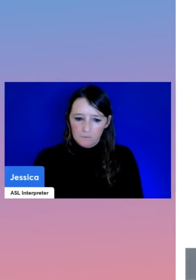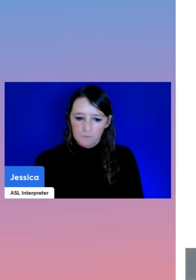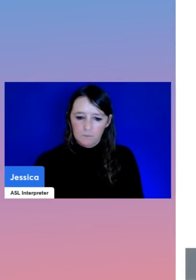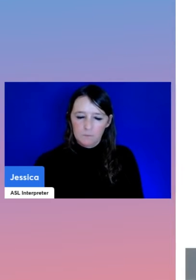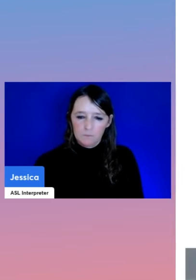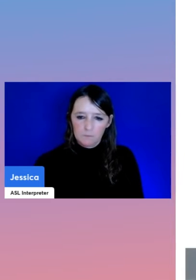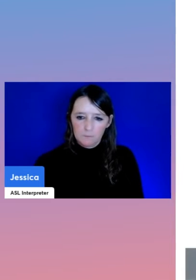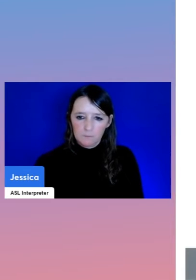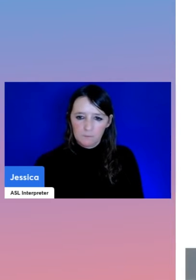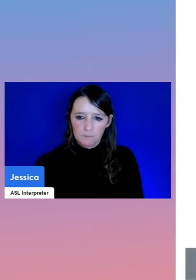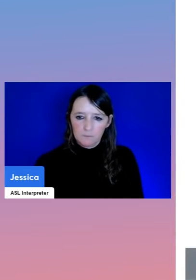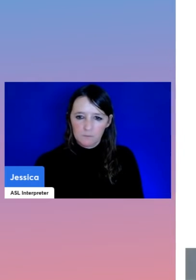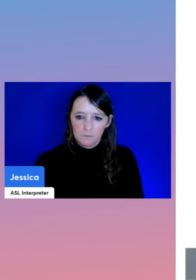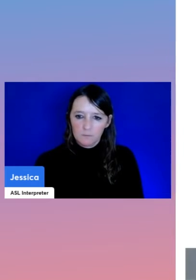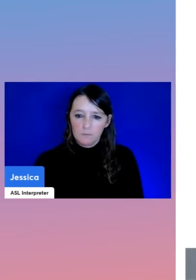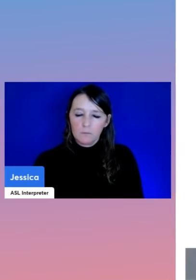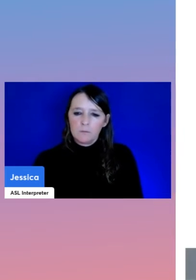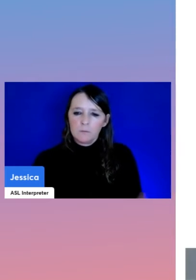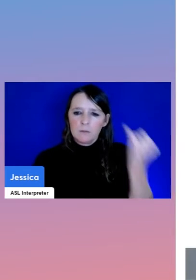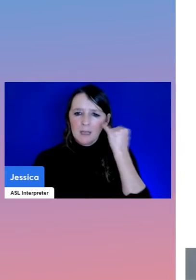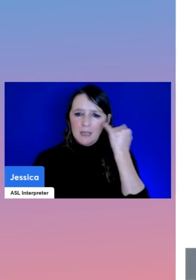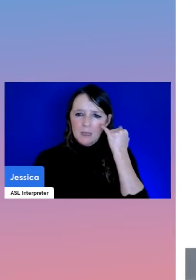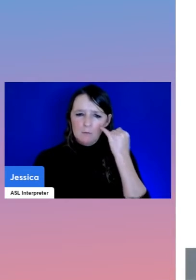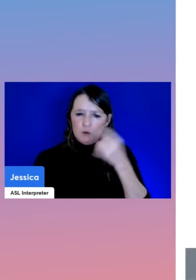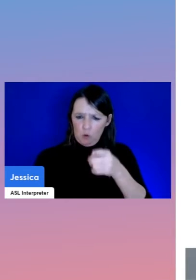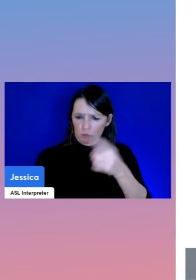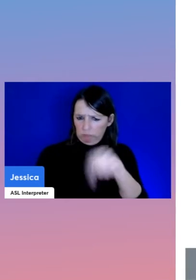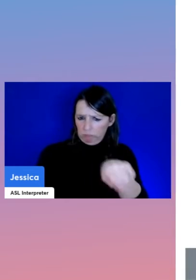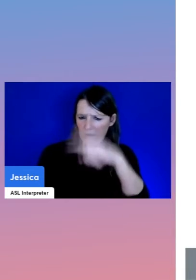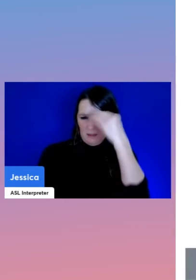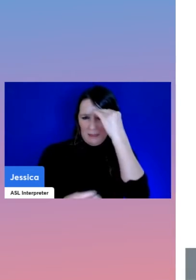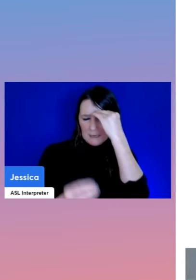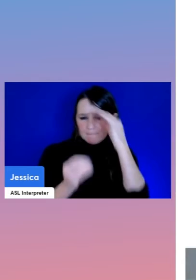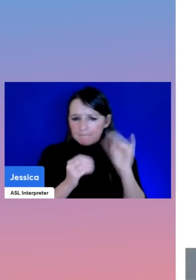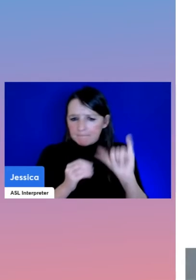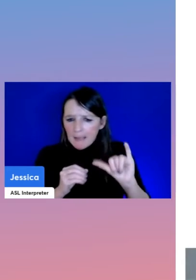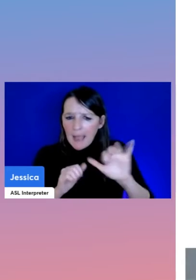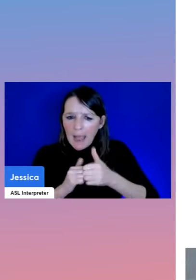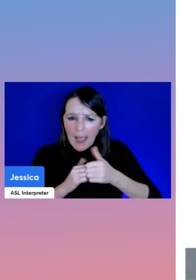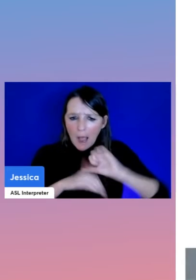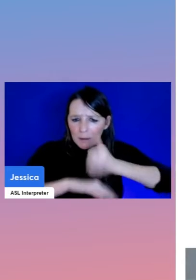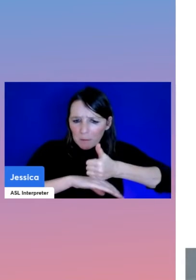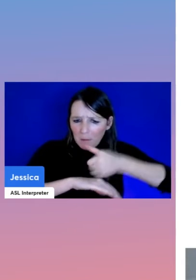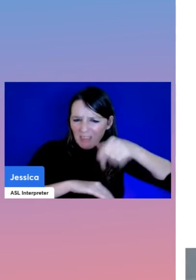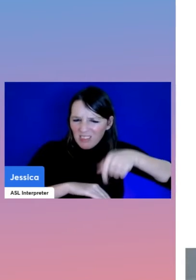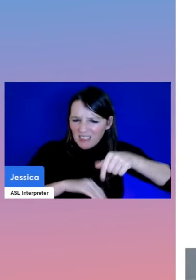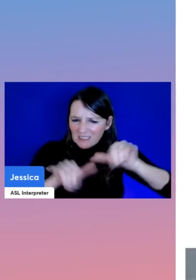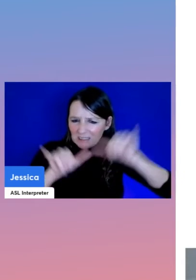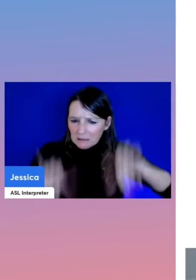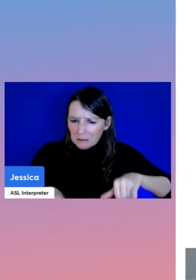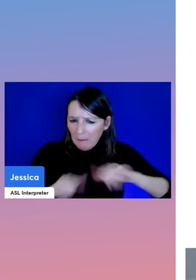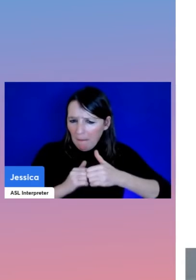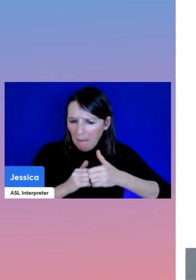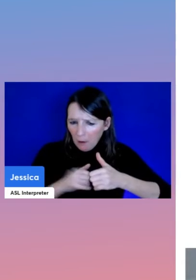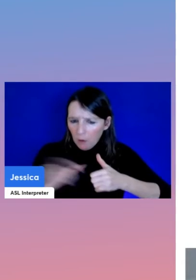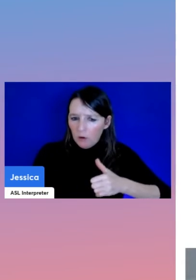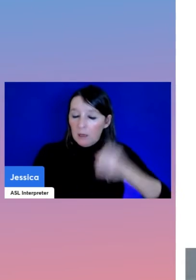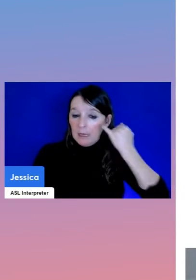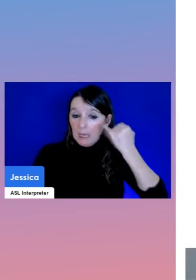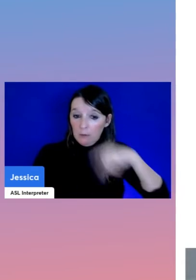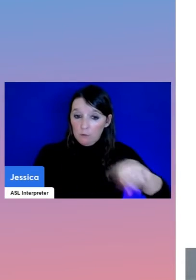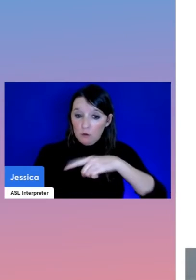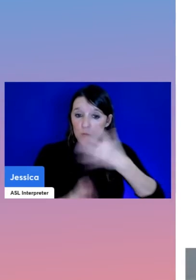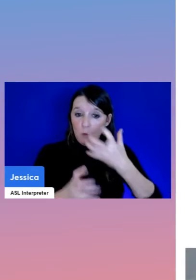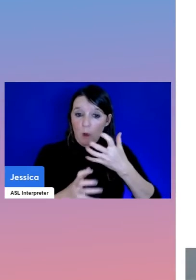Well, when considering the implementation of a secrets management system, particularly for the purpose of